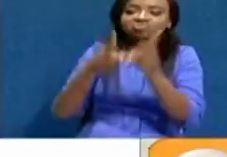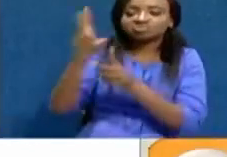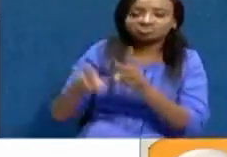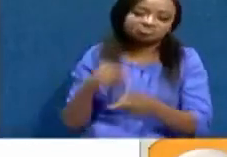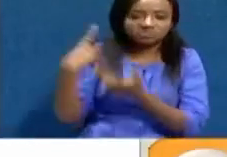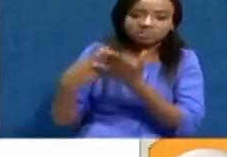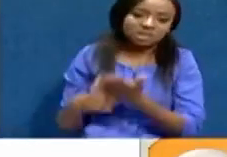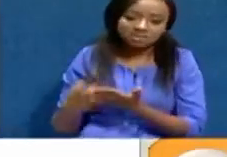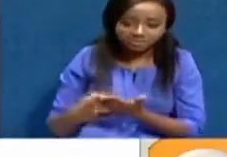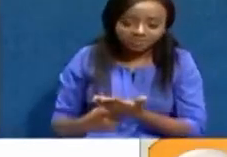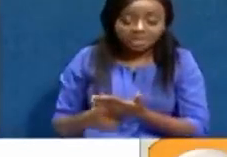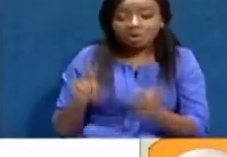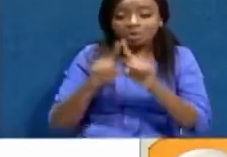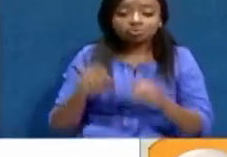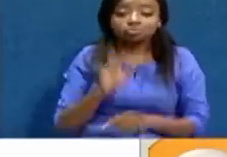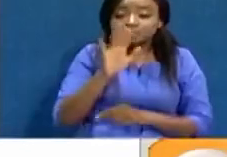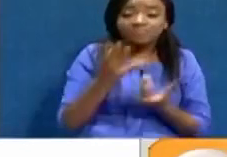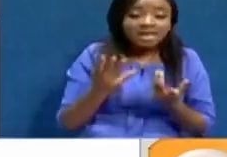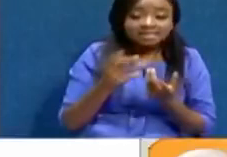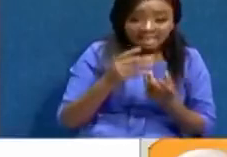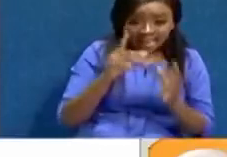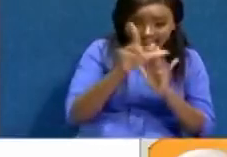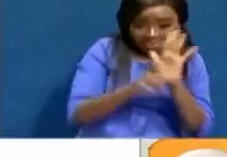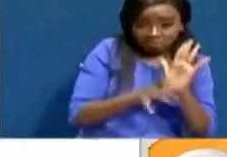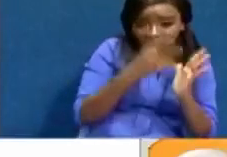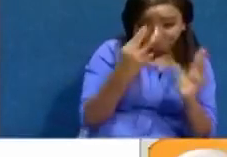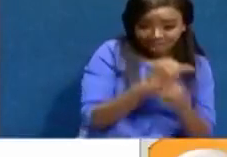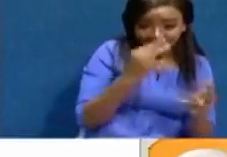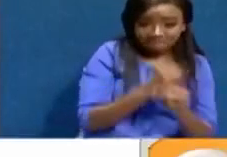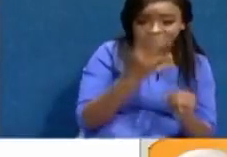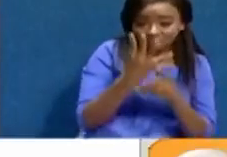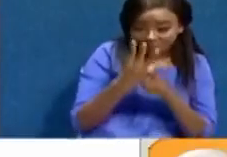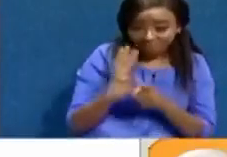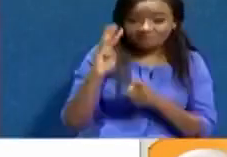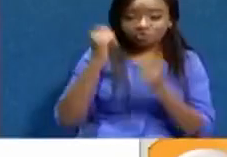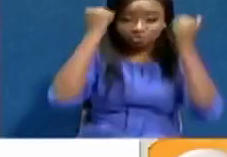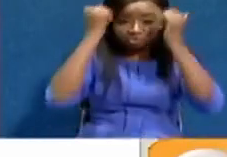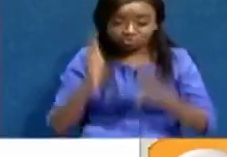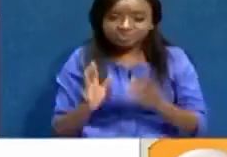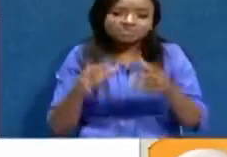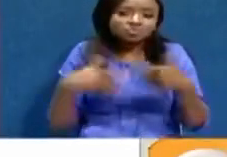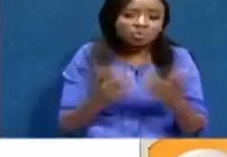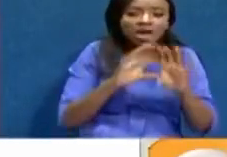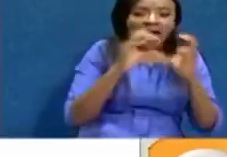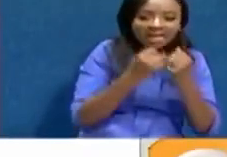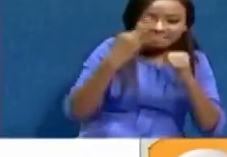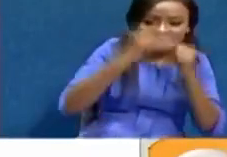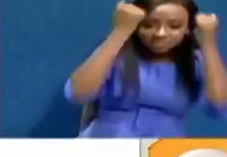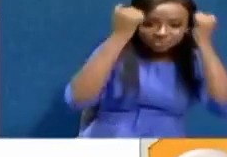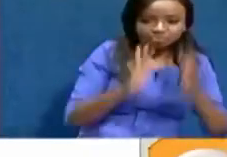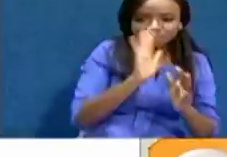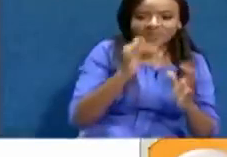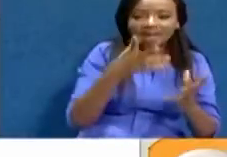rally. We must agree that a mathematics lesson for the Form 4 candidate or a social studies class for the Standard 8 pupil right